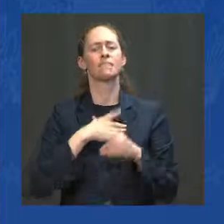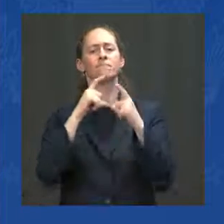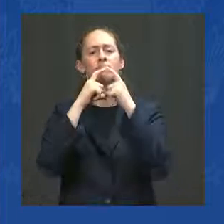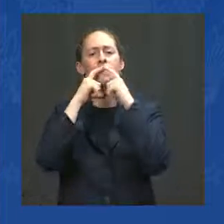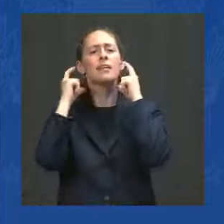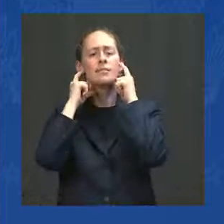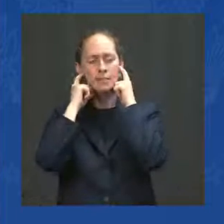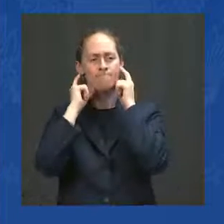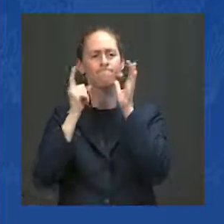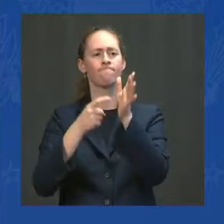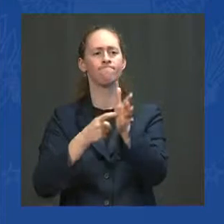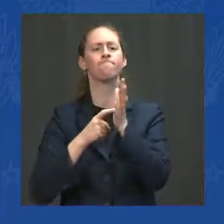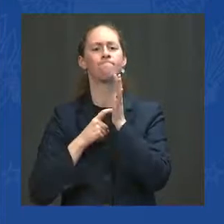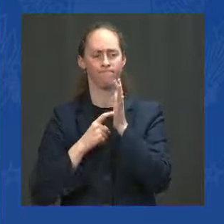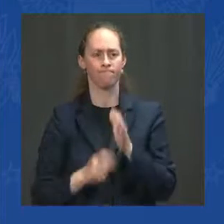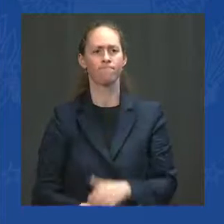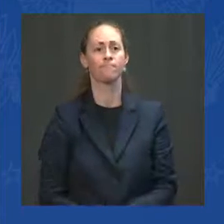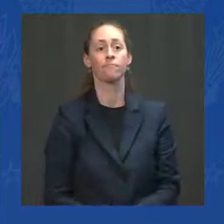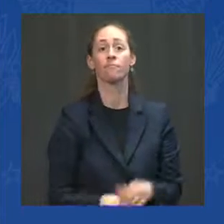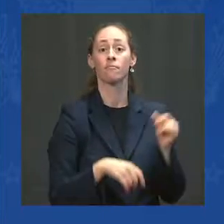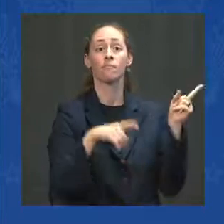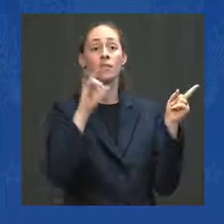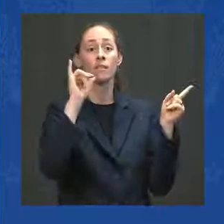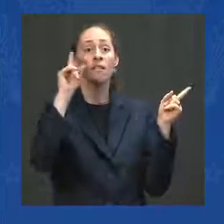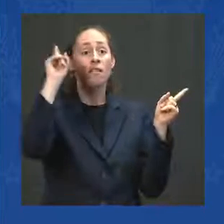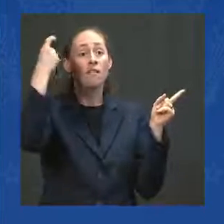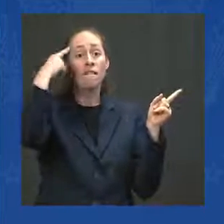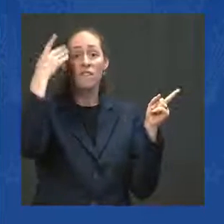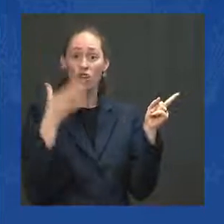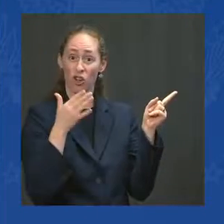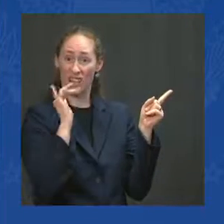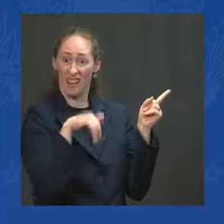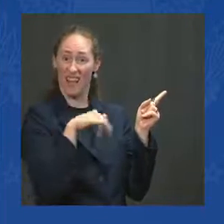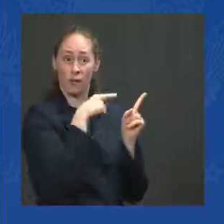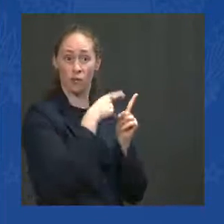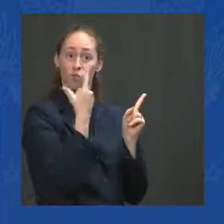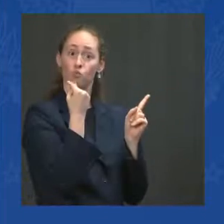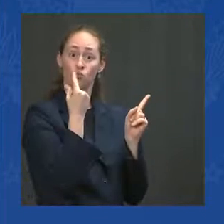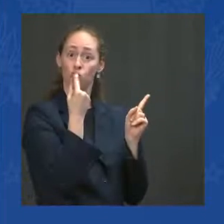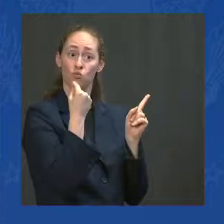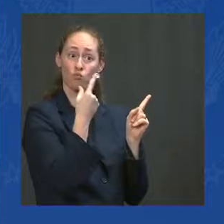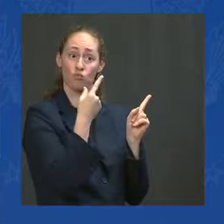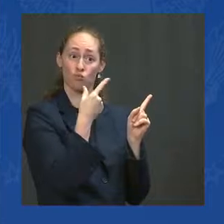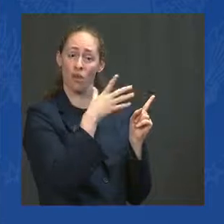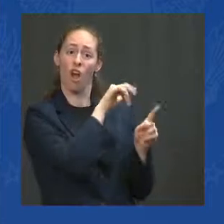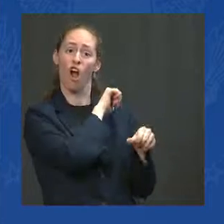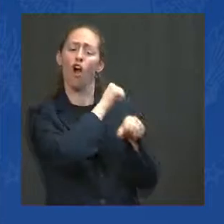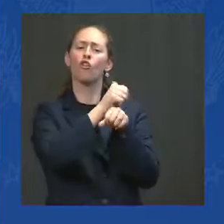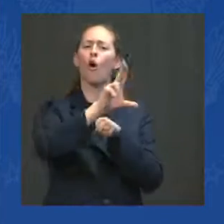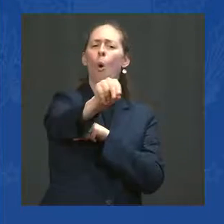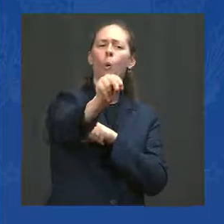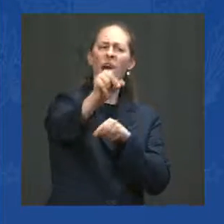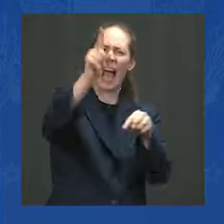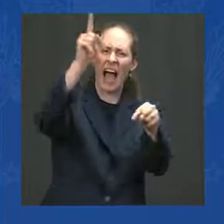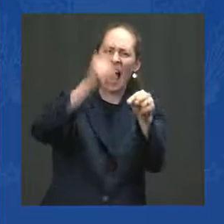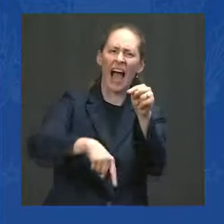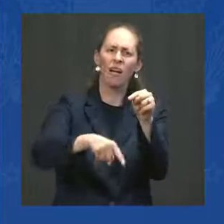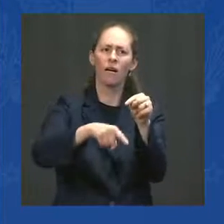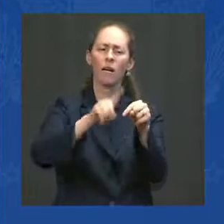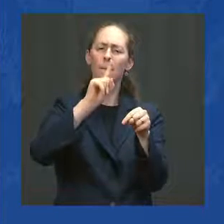will nullify that. That governor has the authority to say you can't do that. I find that